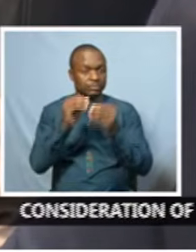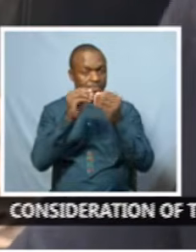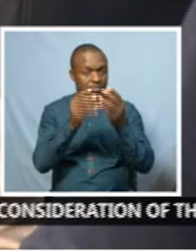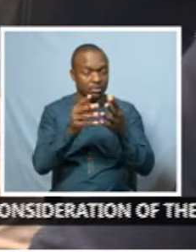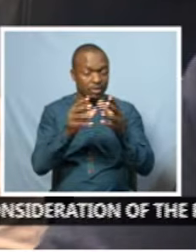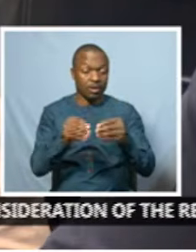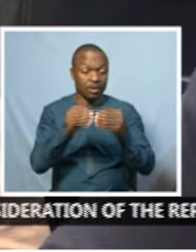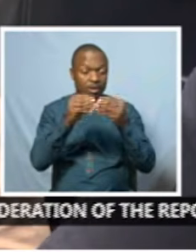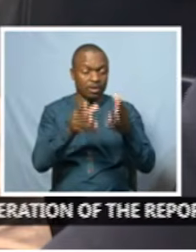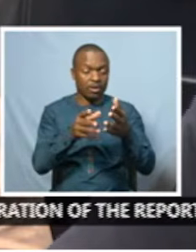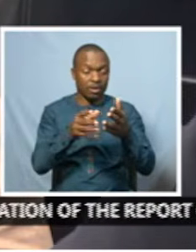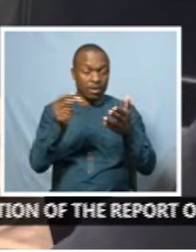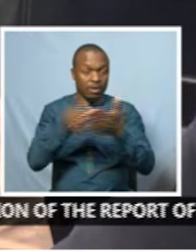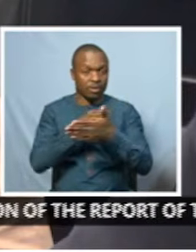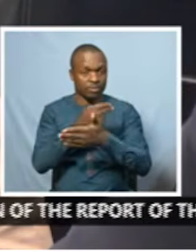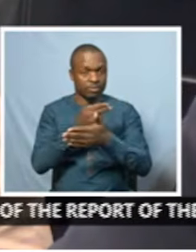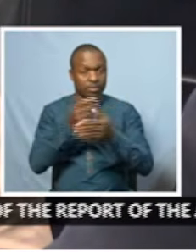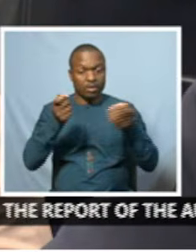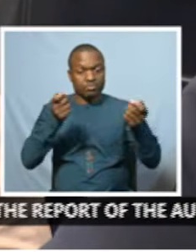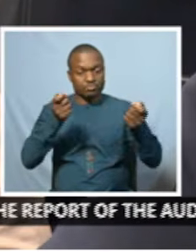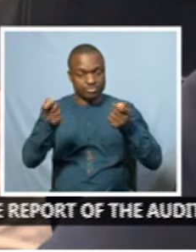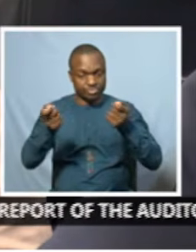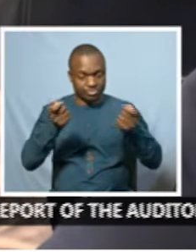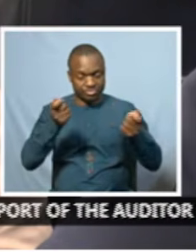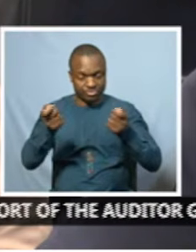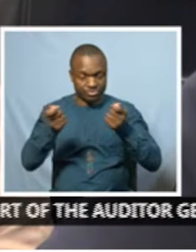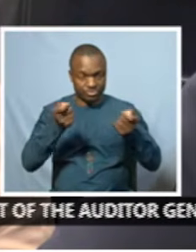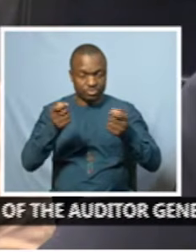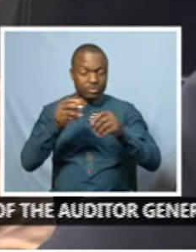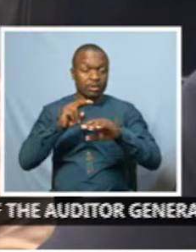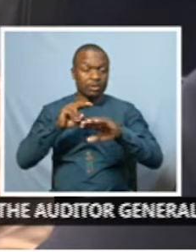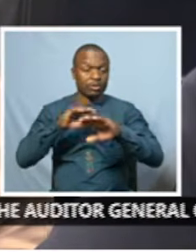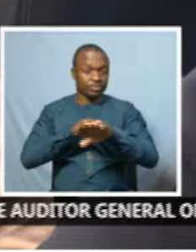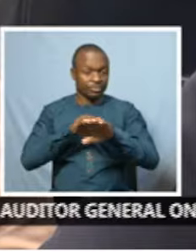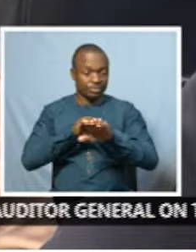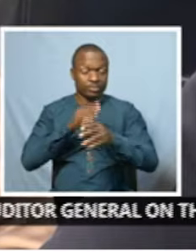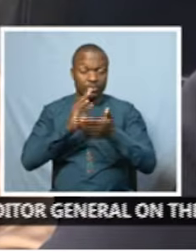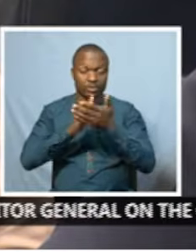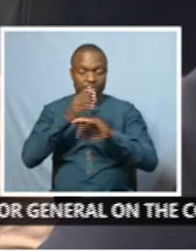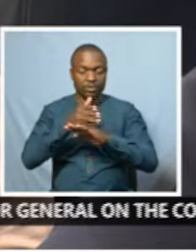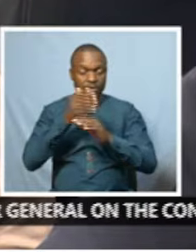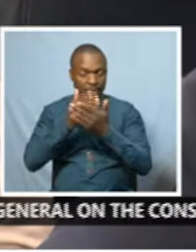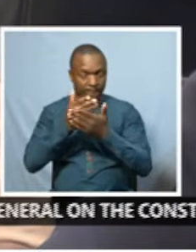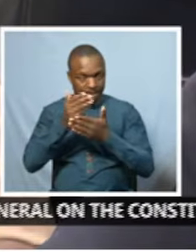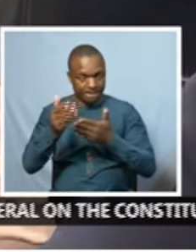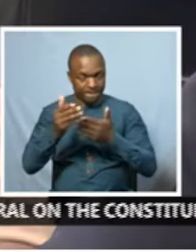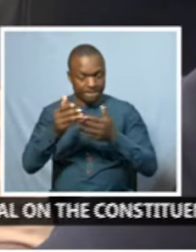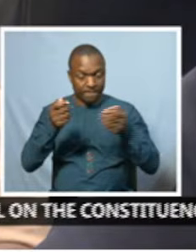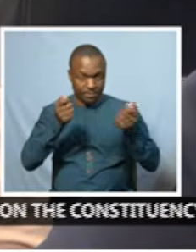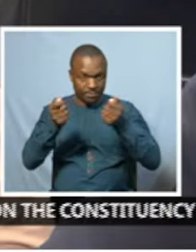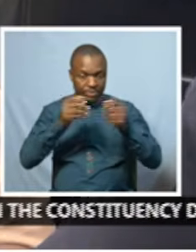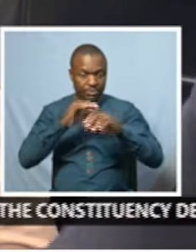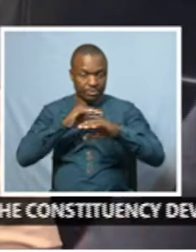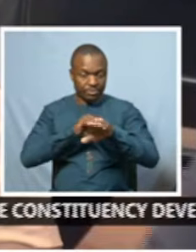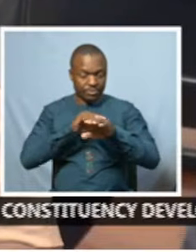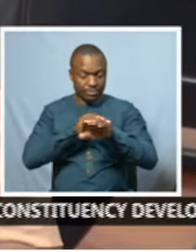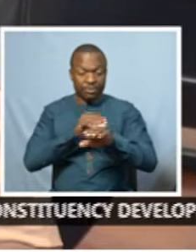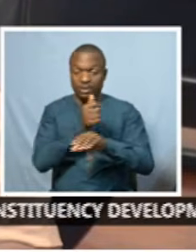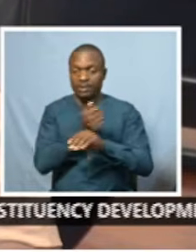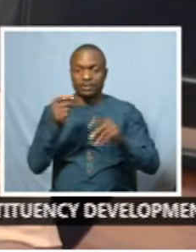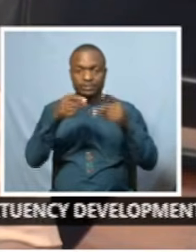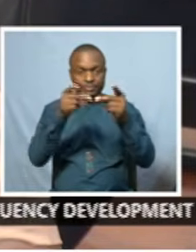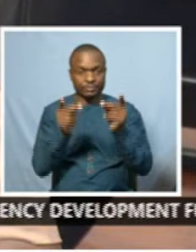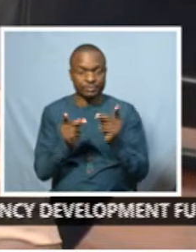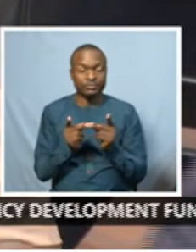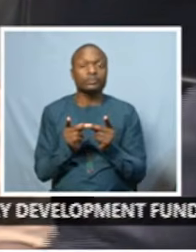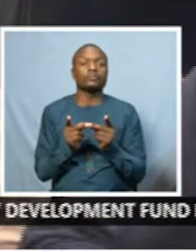and delivery of brand new tipper truck. So after you bought this tipper truck, but then there's another place, another time